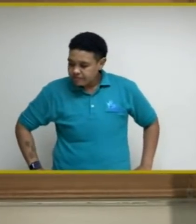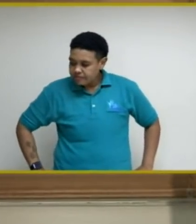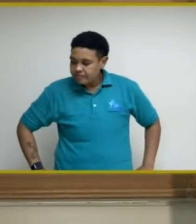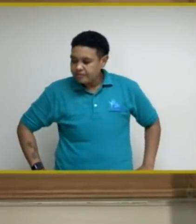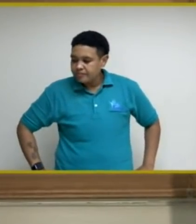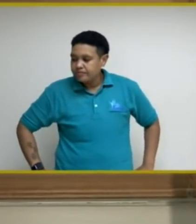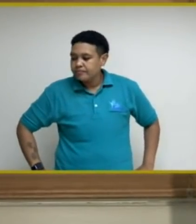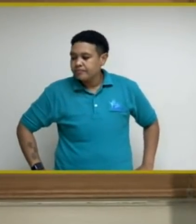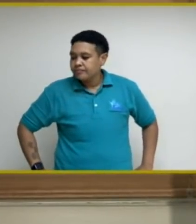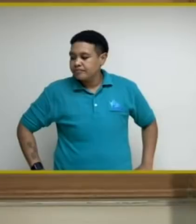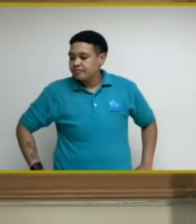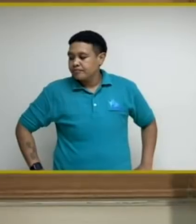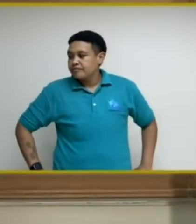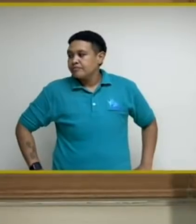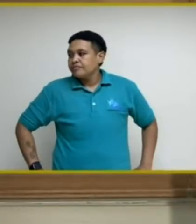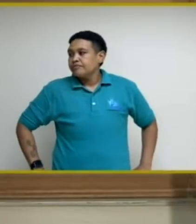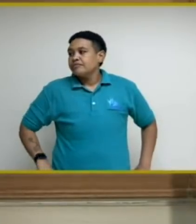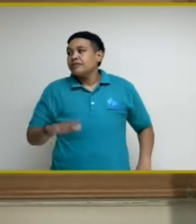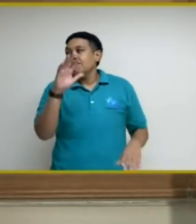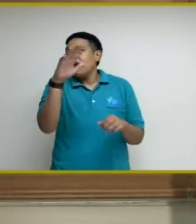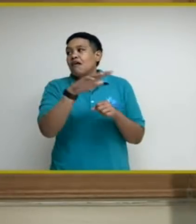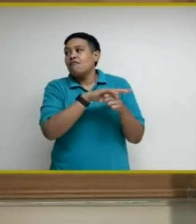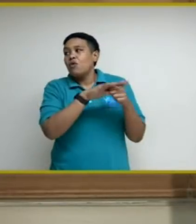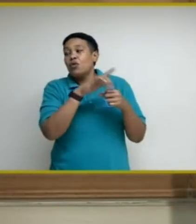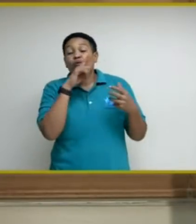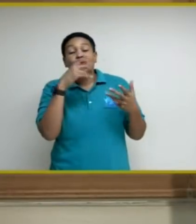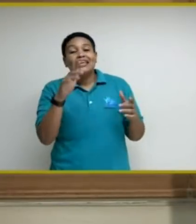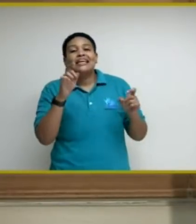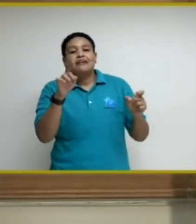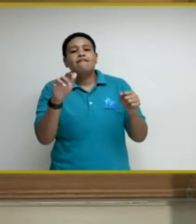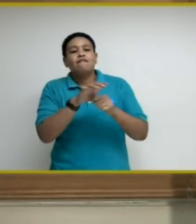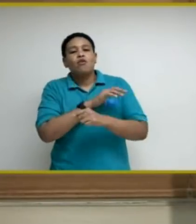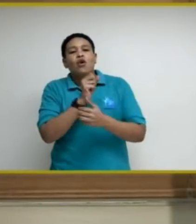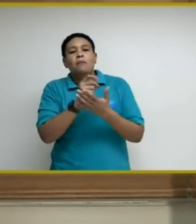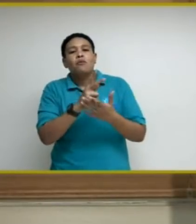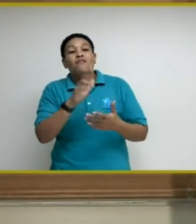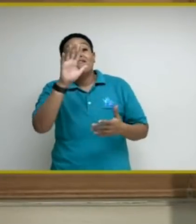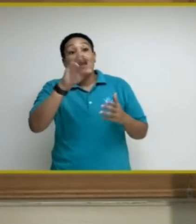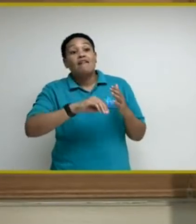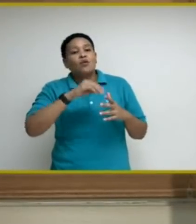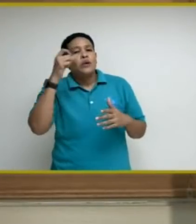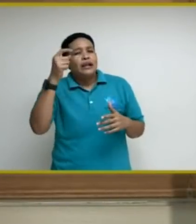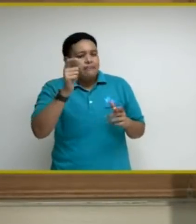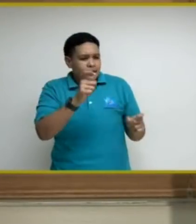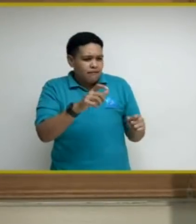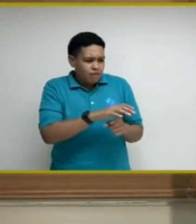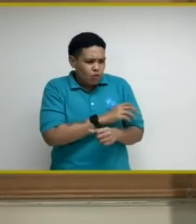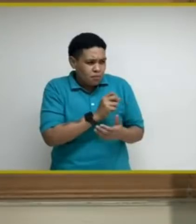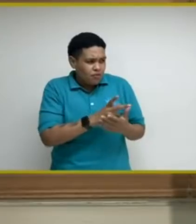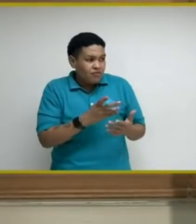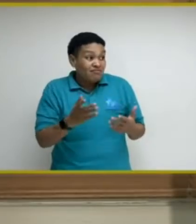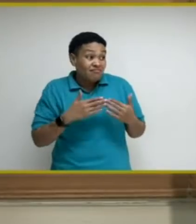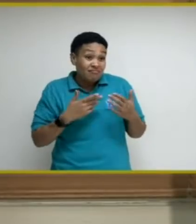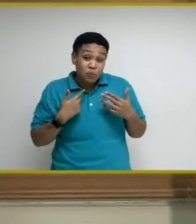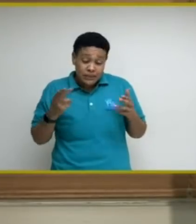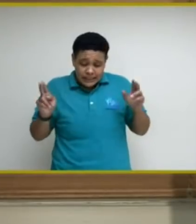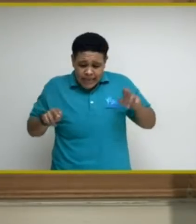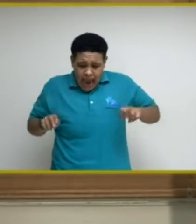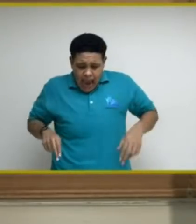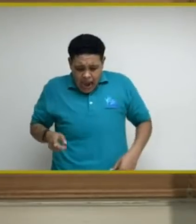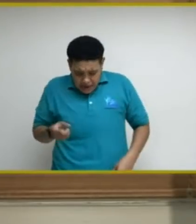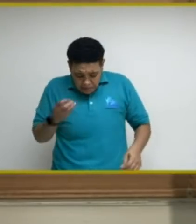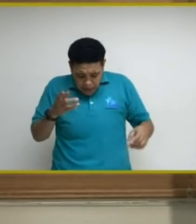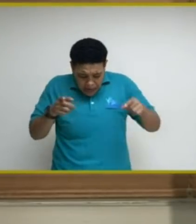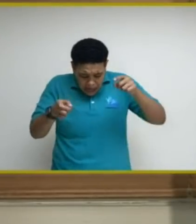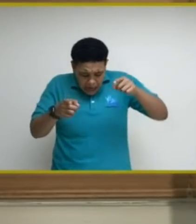have already been given full approval, 5 of the 11. And what that means is that, well, even though we have signed off on a number of